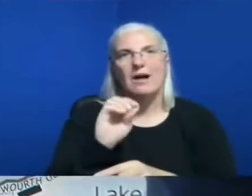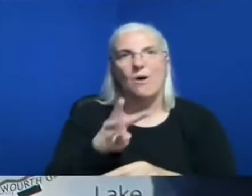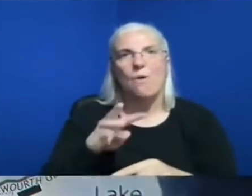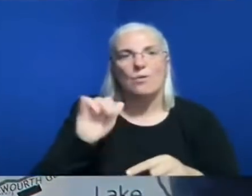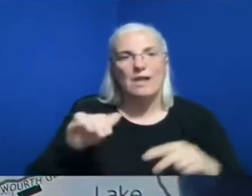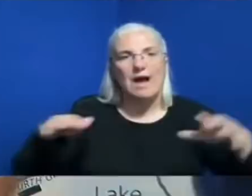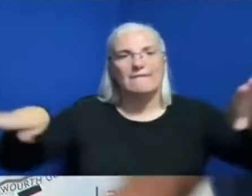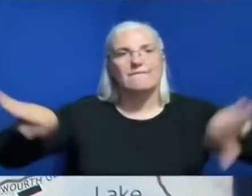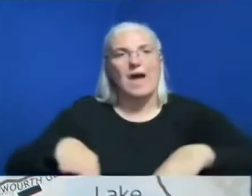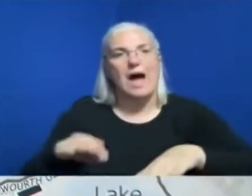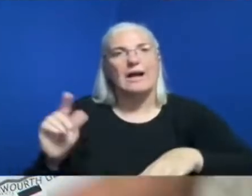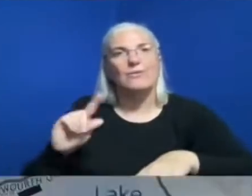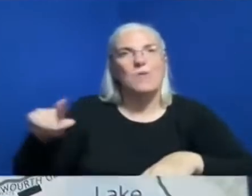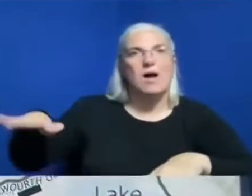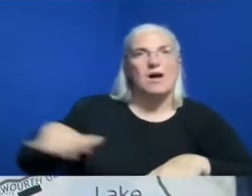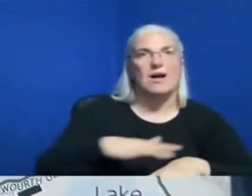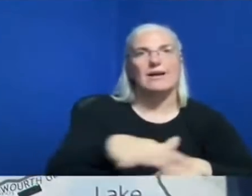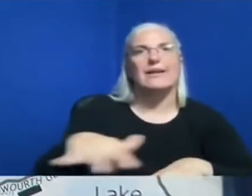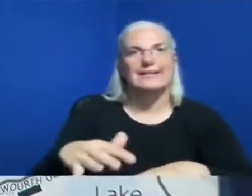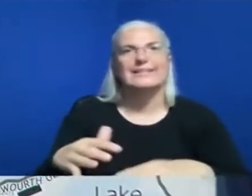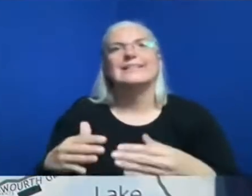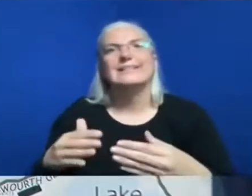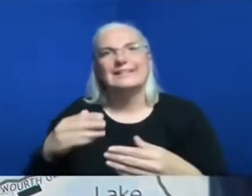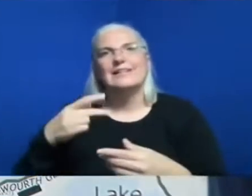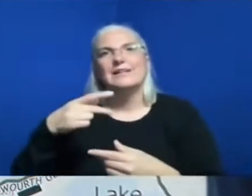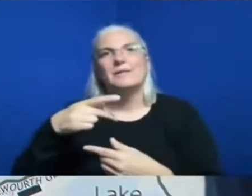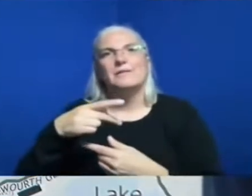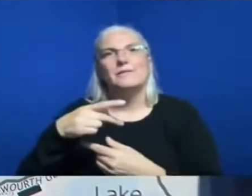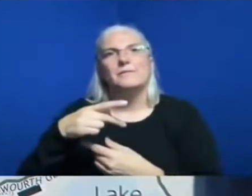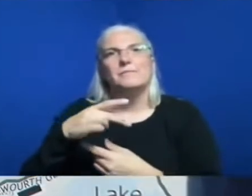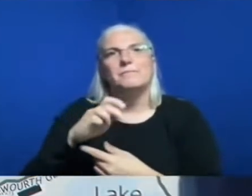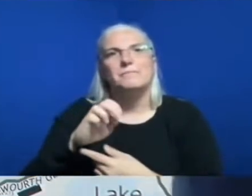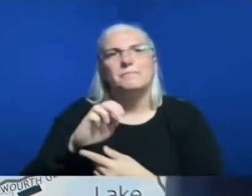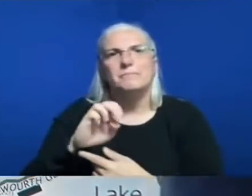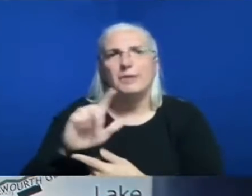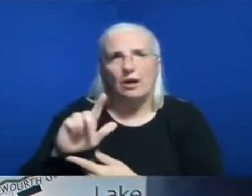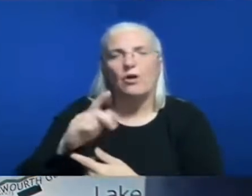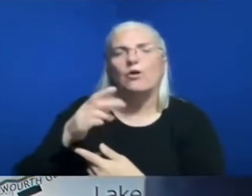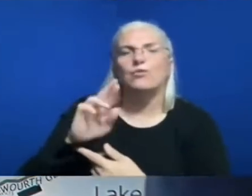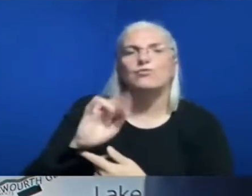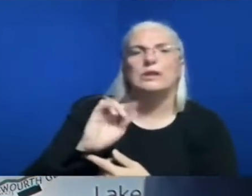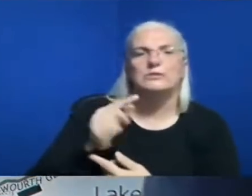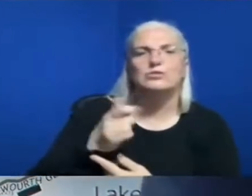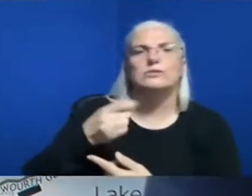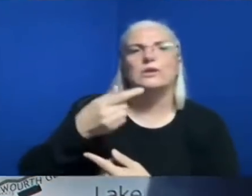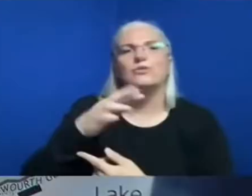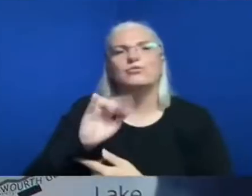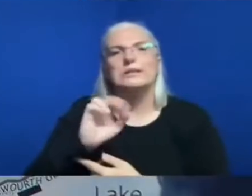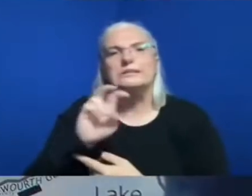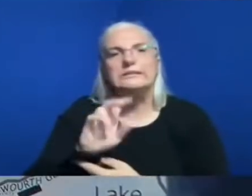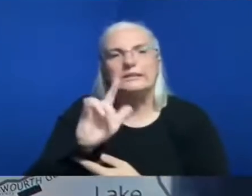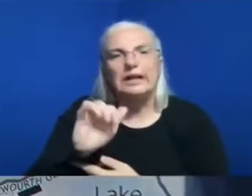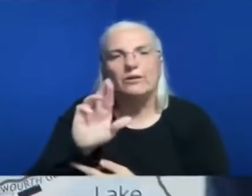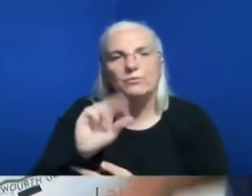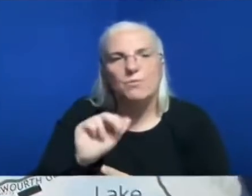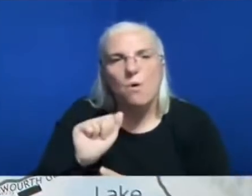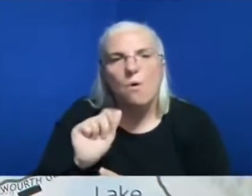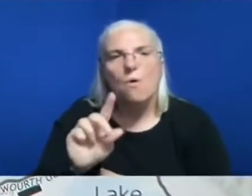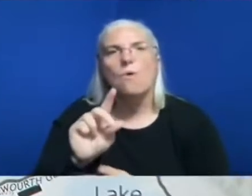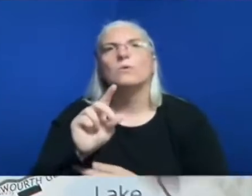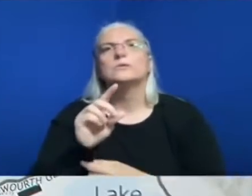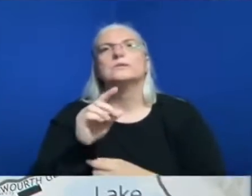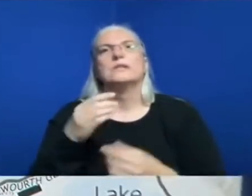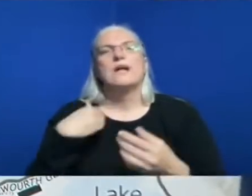between Peel Ridge, Grizzly Creek, and out this direction here, we continue to still have heat and fallout from column development off of these two